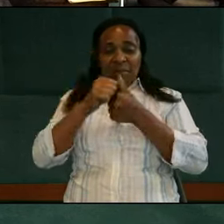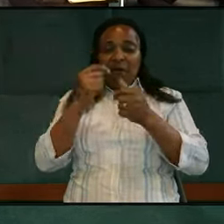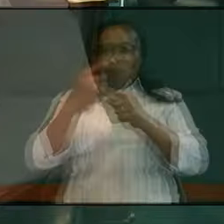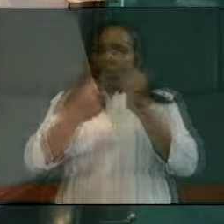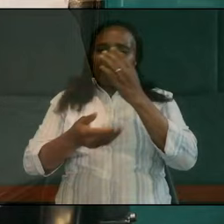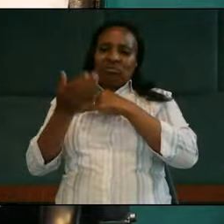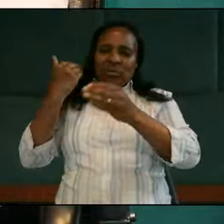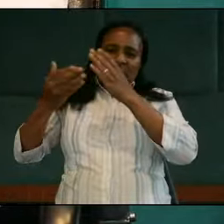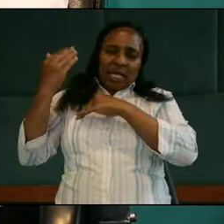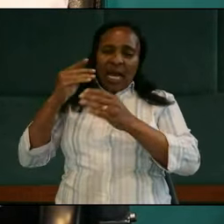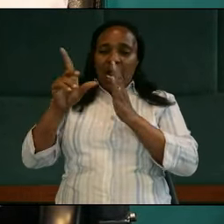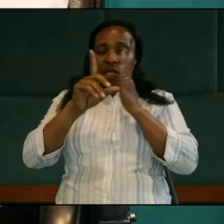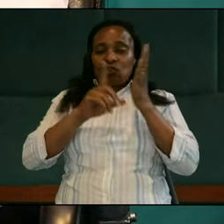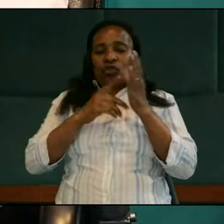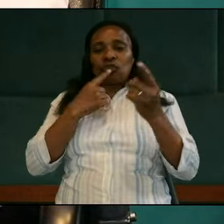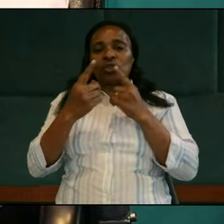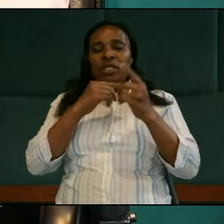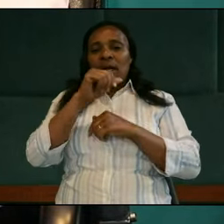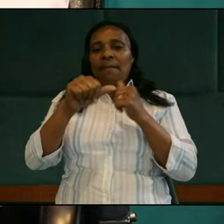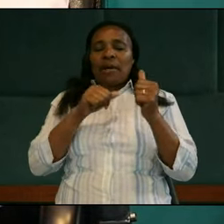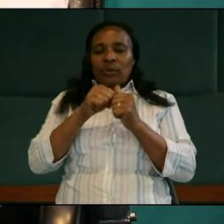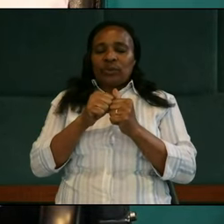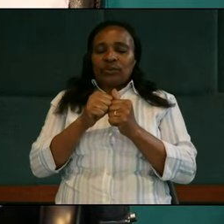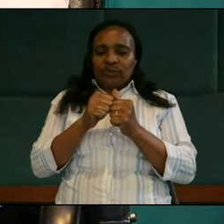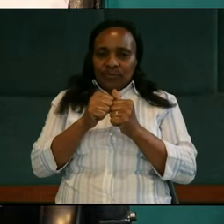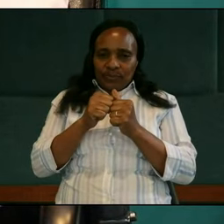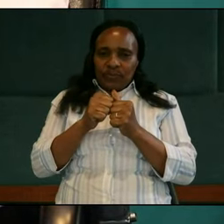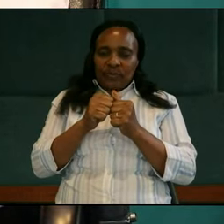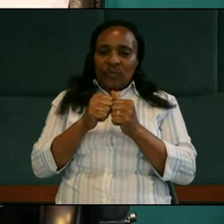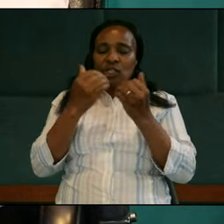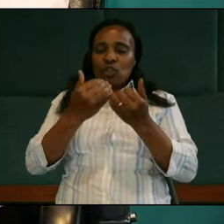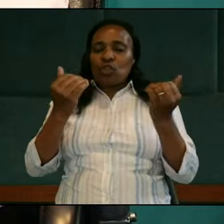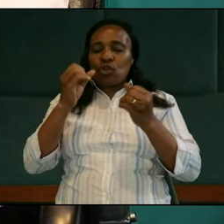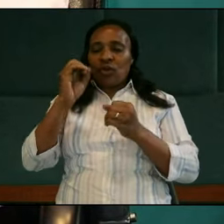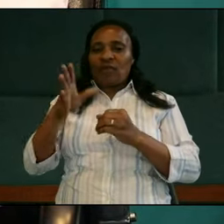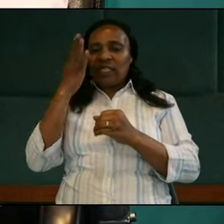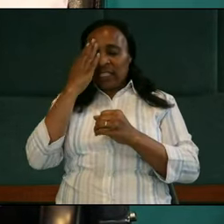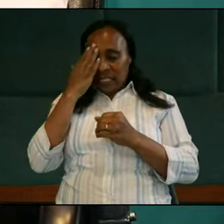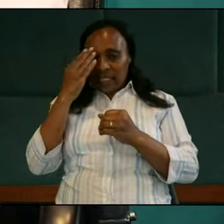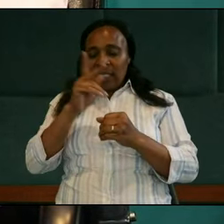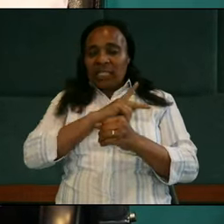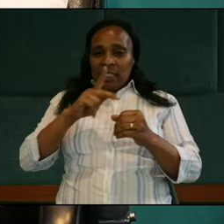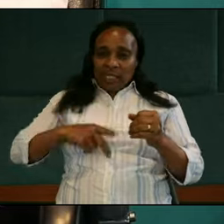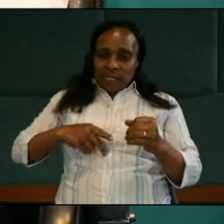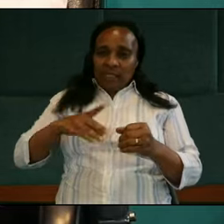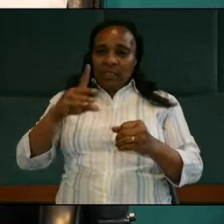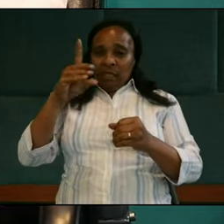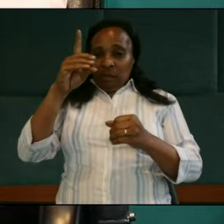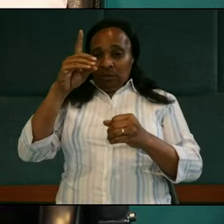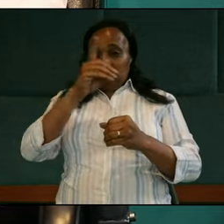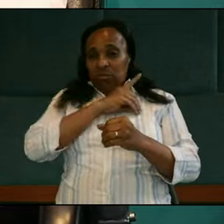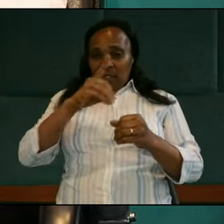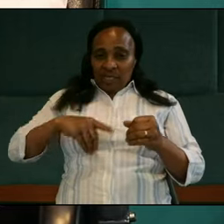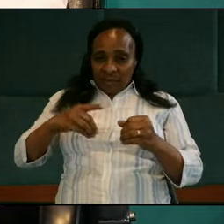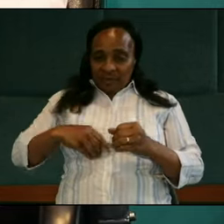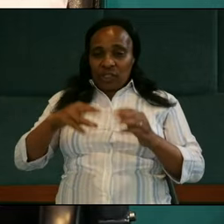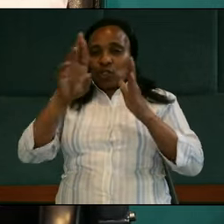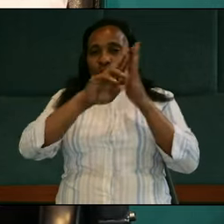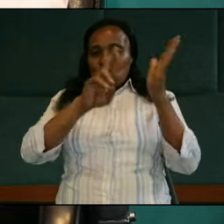previous lesson, we were talking about the children of Israel, that is King David's reign all the way